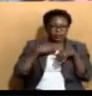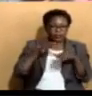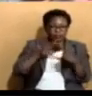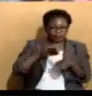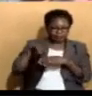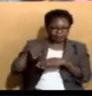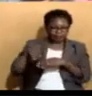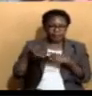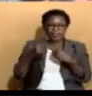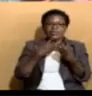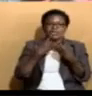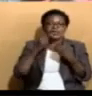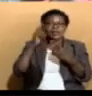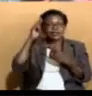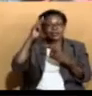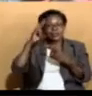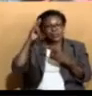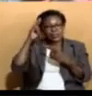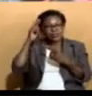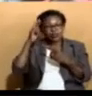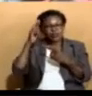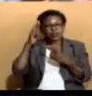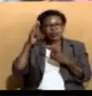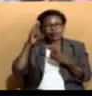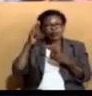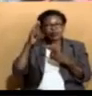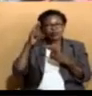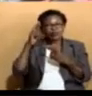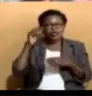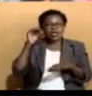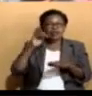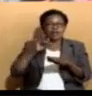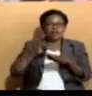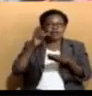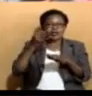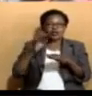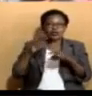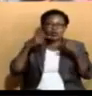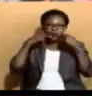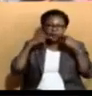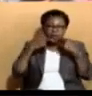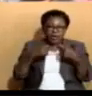the reason we say that the effect of declaration of